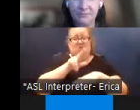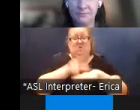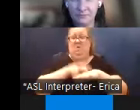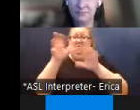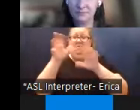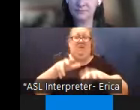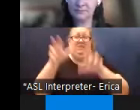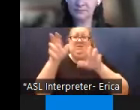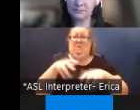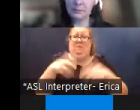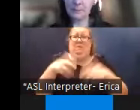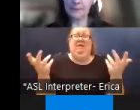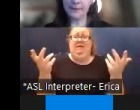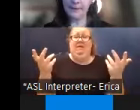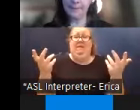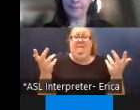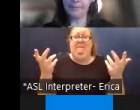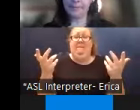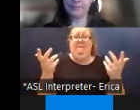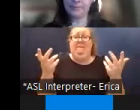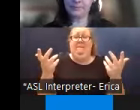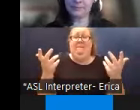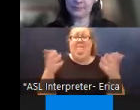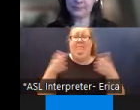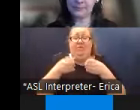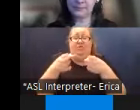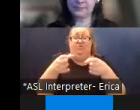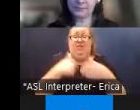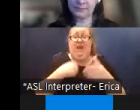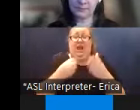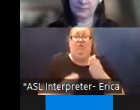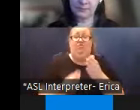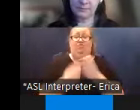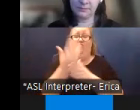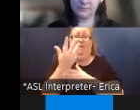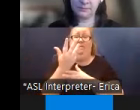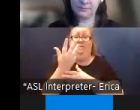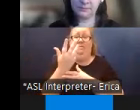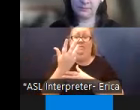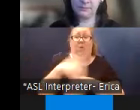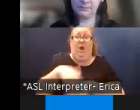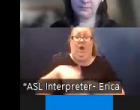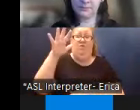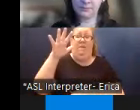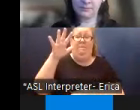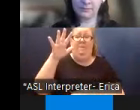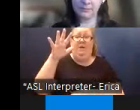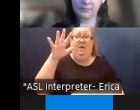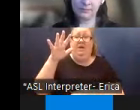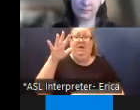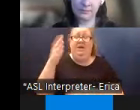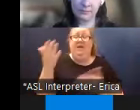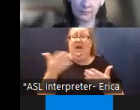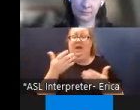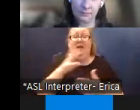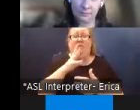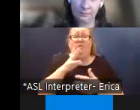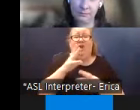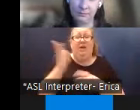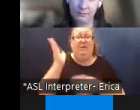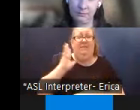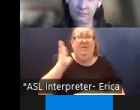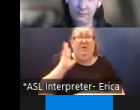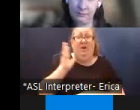rainstorm, The street that I grew up on, it was like Karen was talking before about